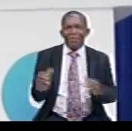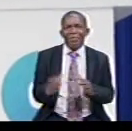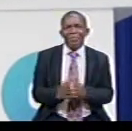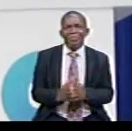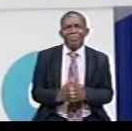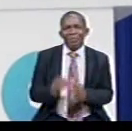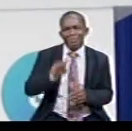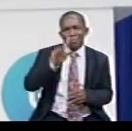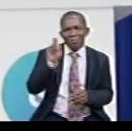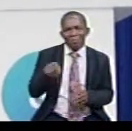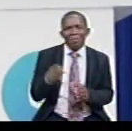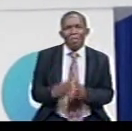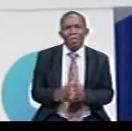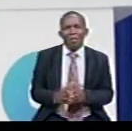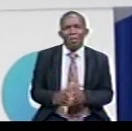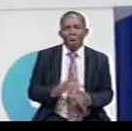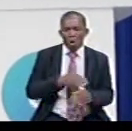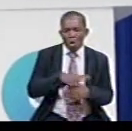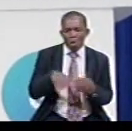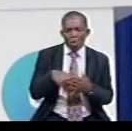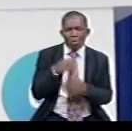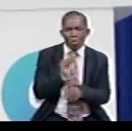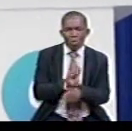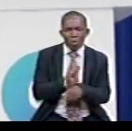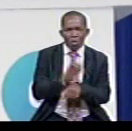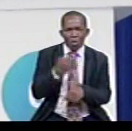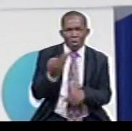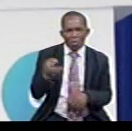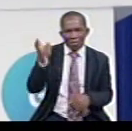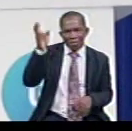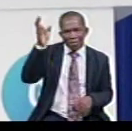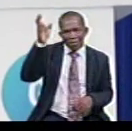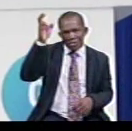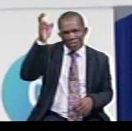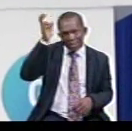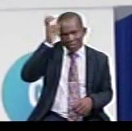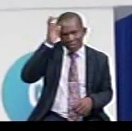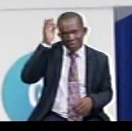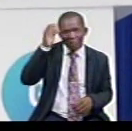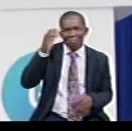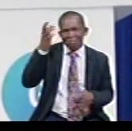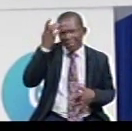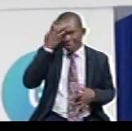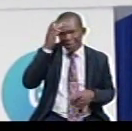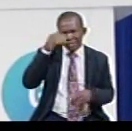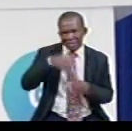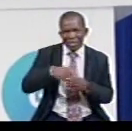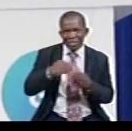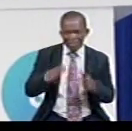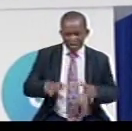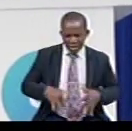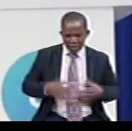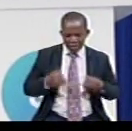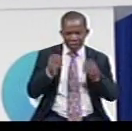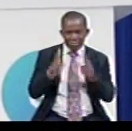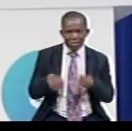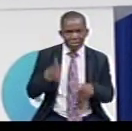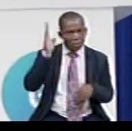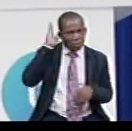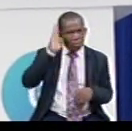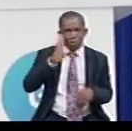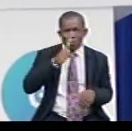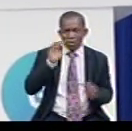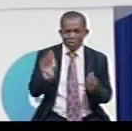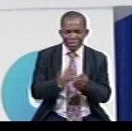The work of sickness, which is the work of the devil in people's life, will melt away, will dissolve, will be destroyed.